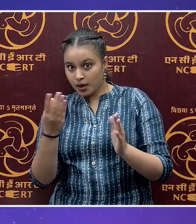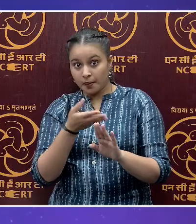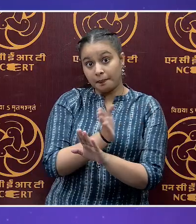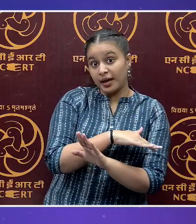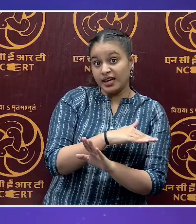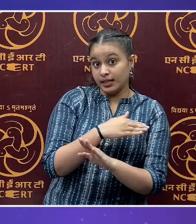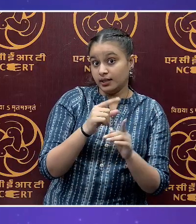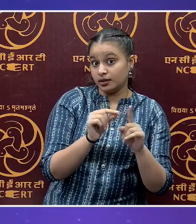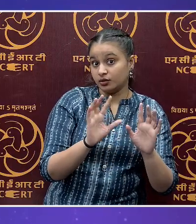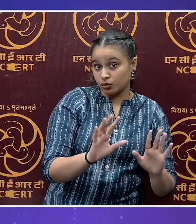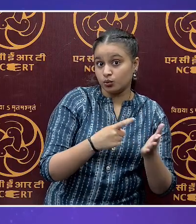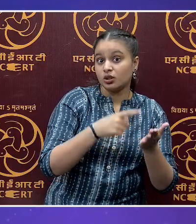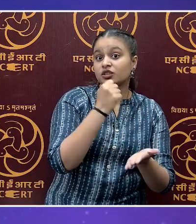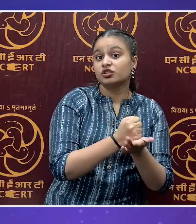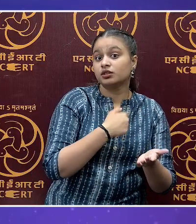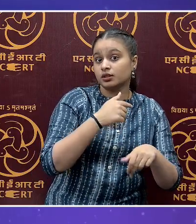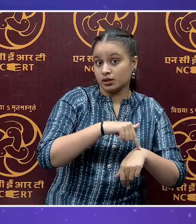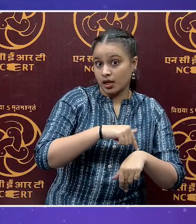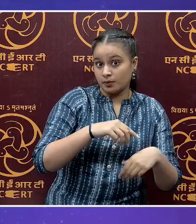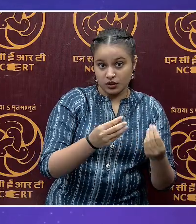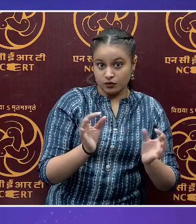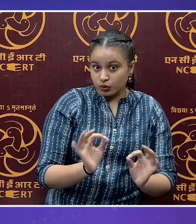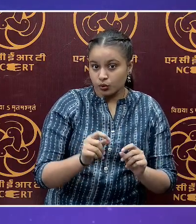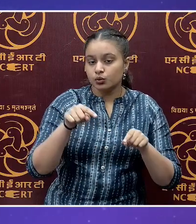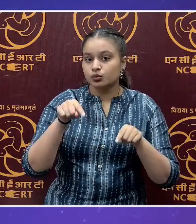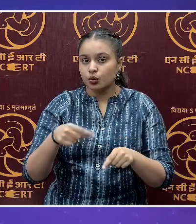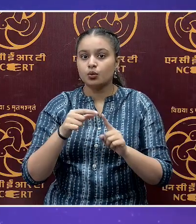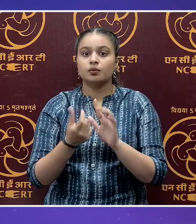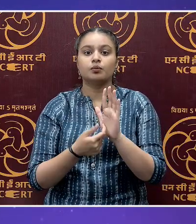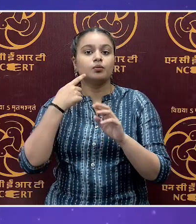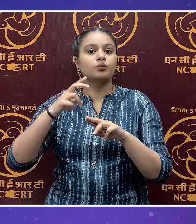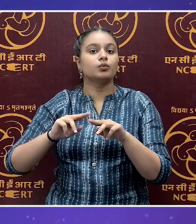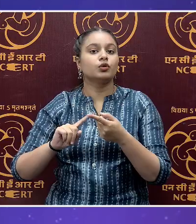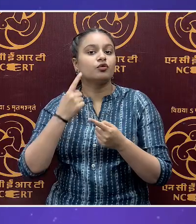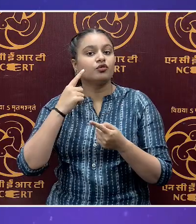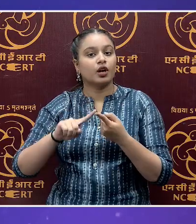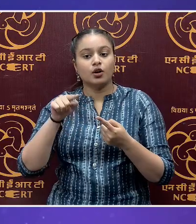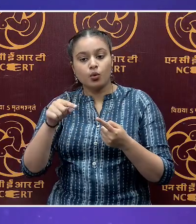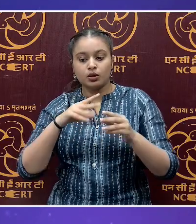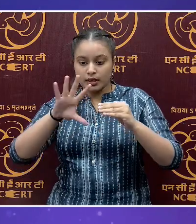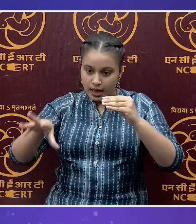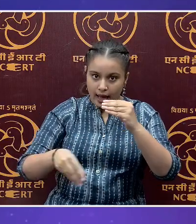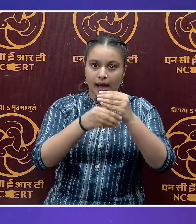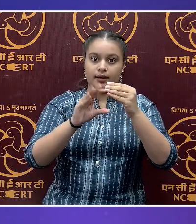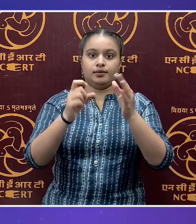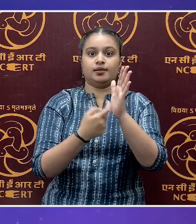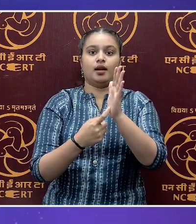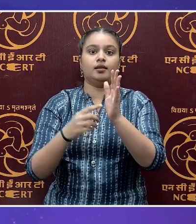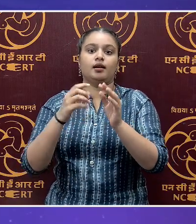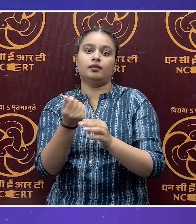their registration, so they have to go to their profile and they can add their CRR number into the profile later